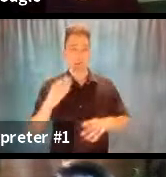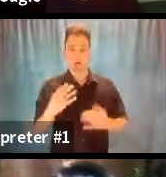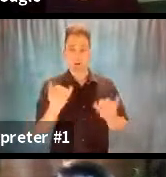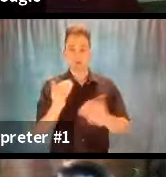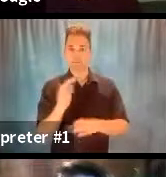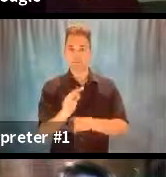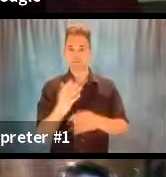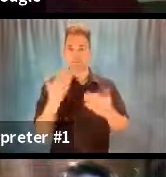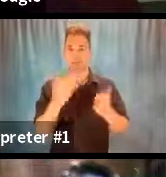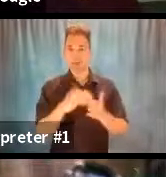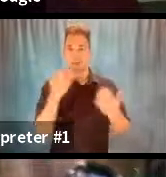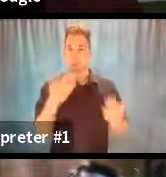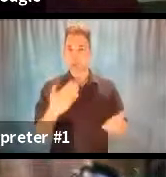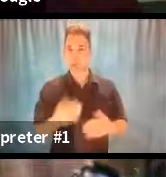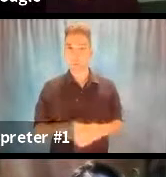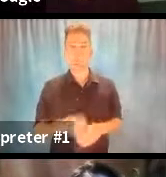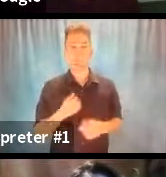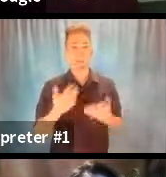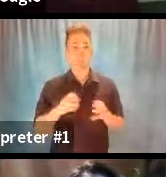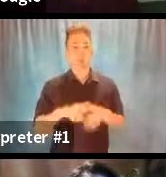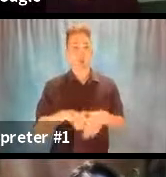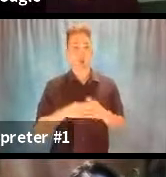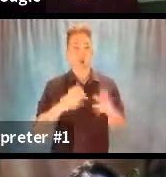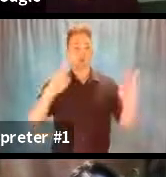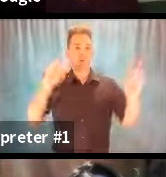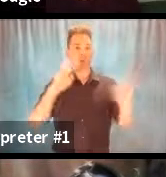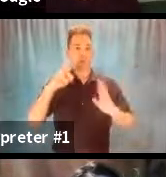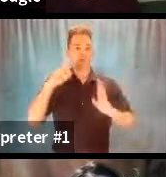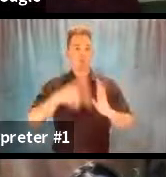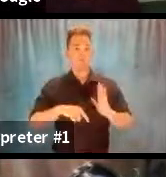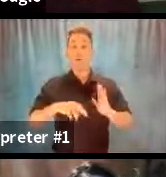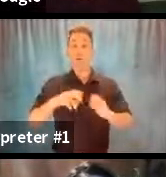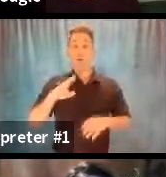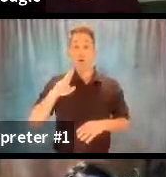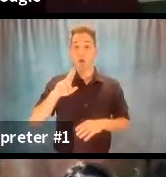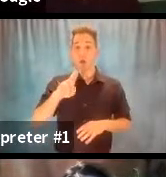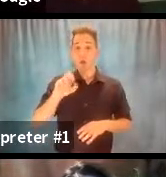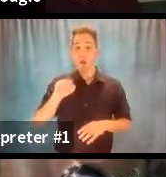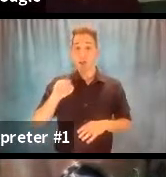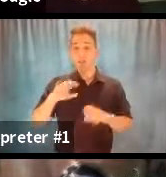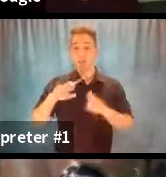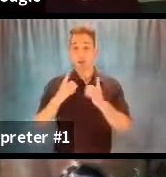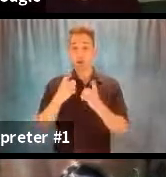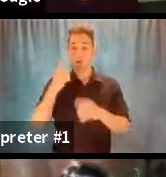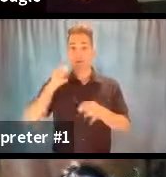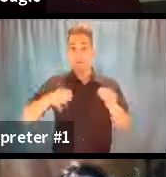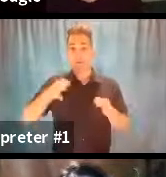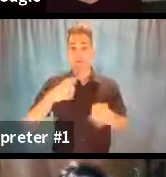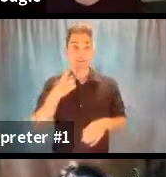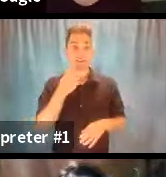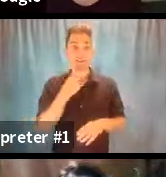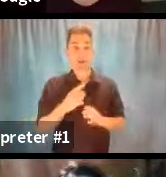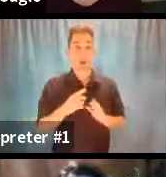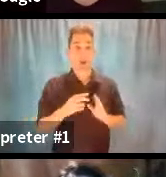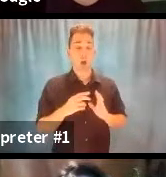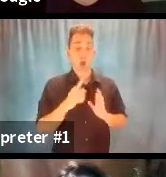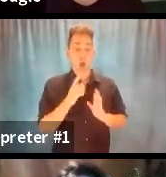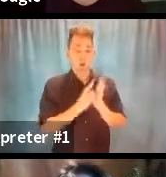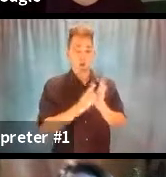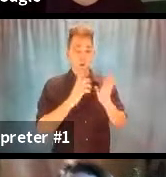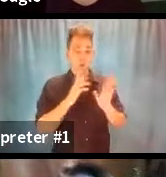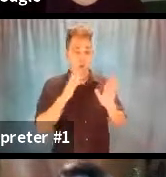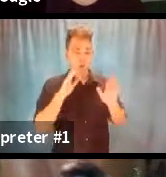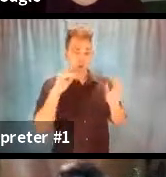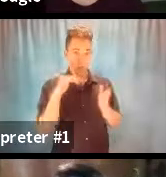by reading a quote to you all from the United States Department of Justice. It says, criminologists have largely